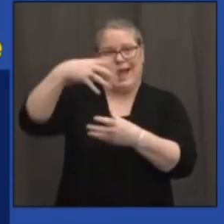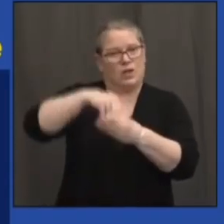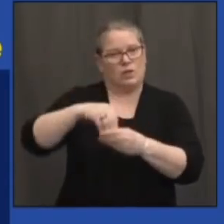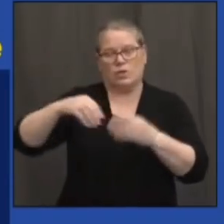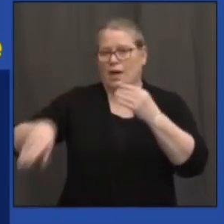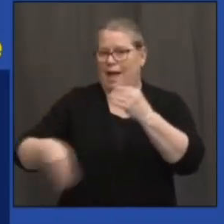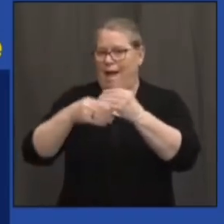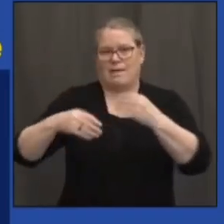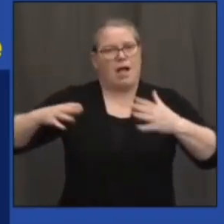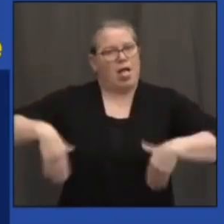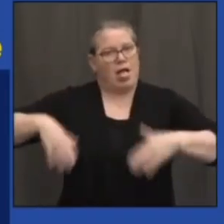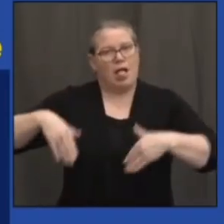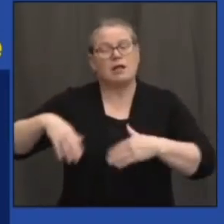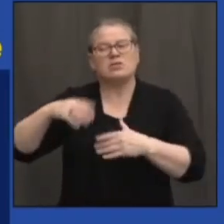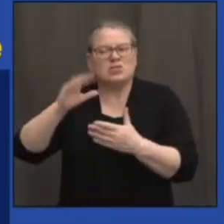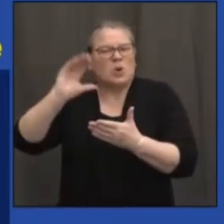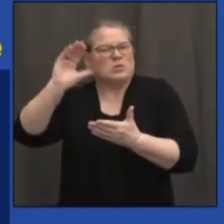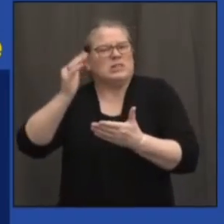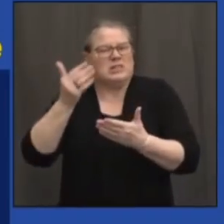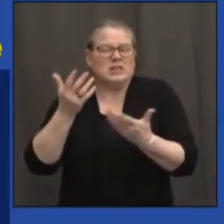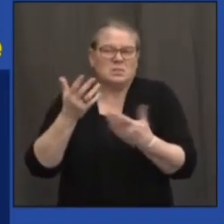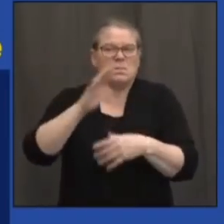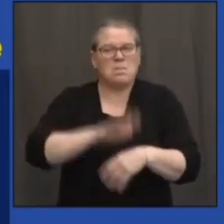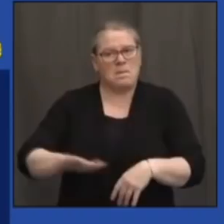first vaccination shot to date.